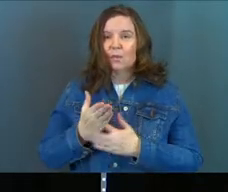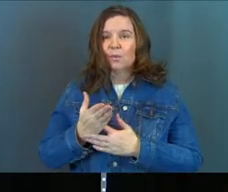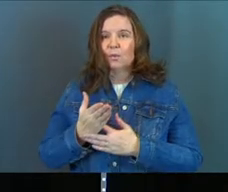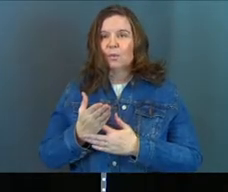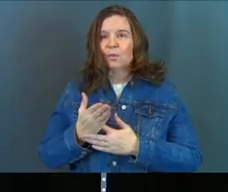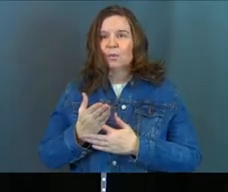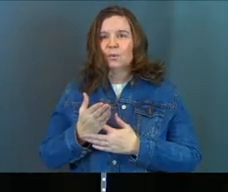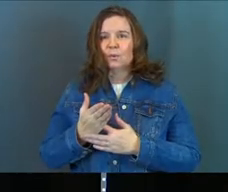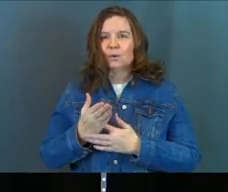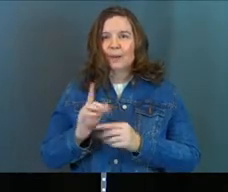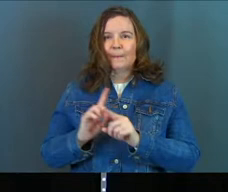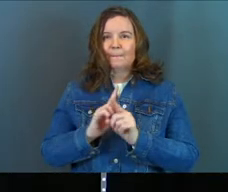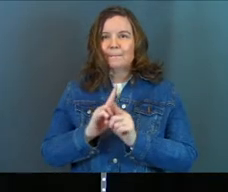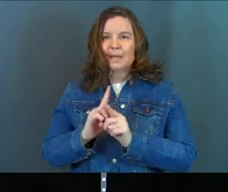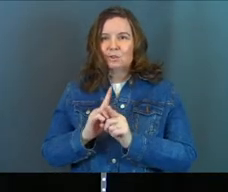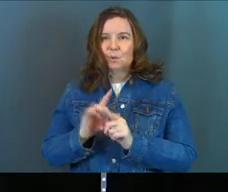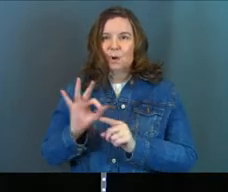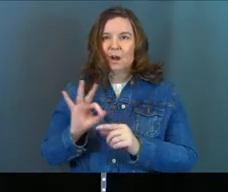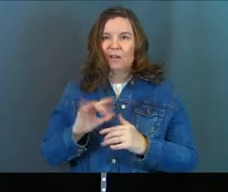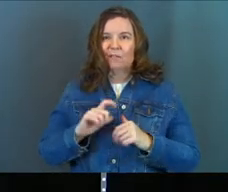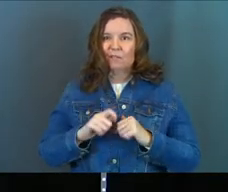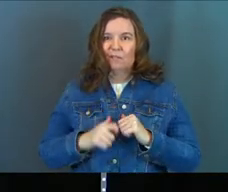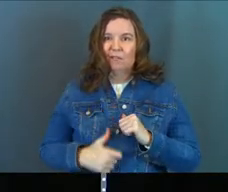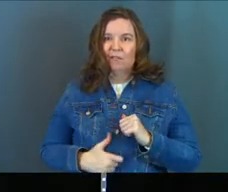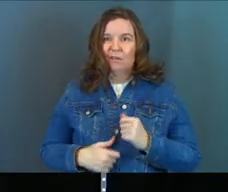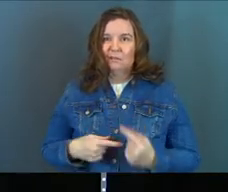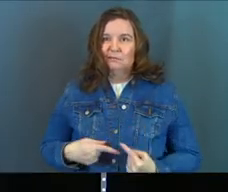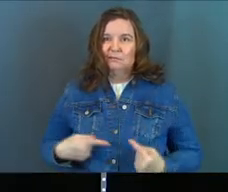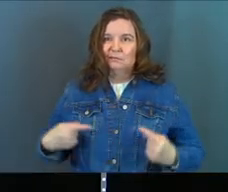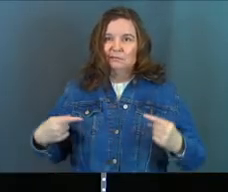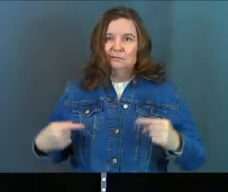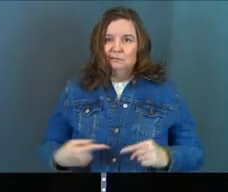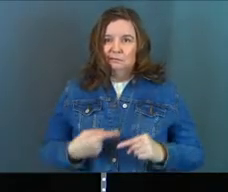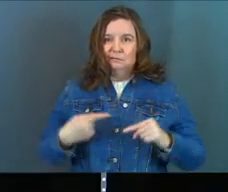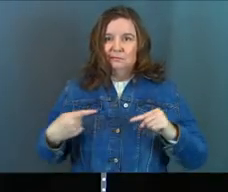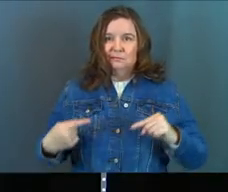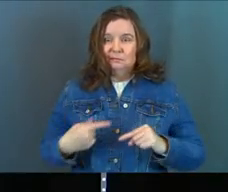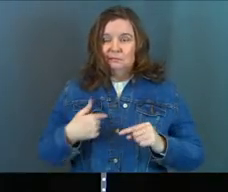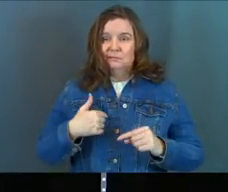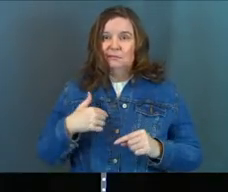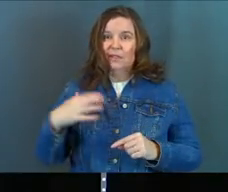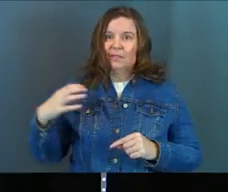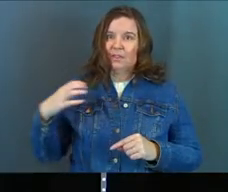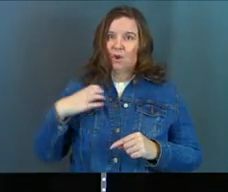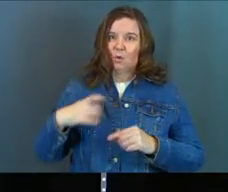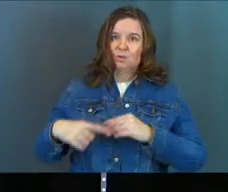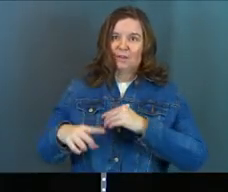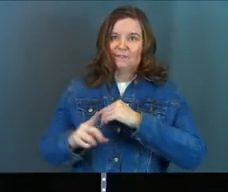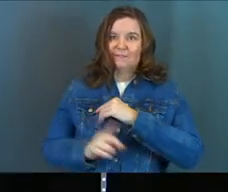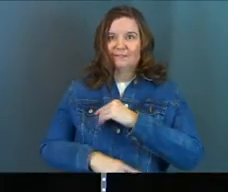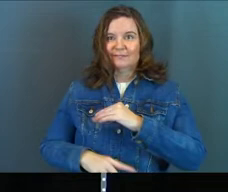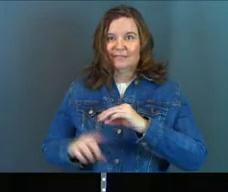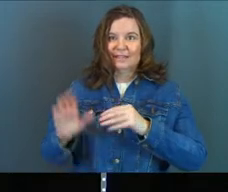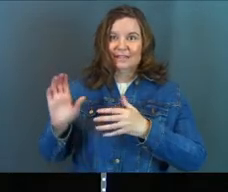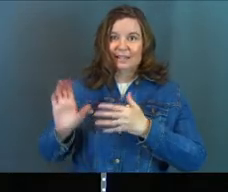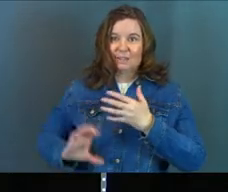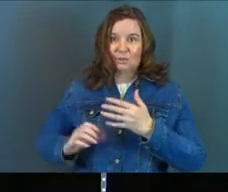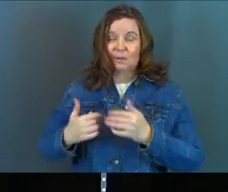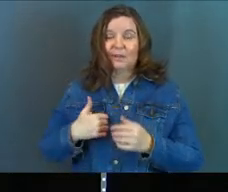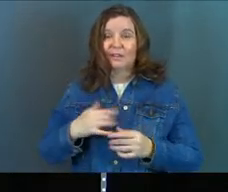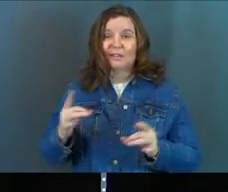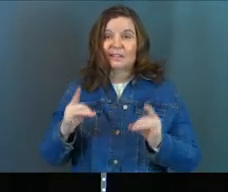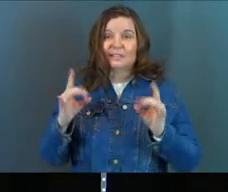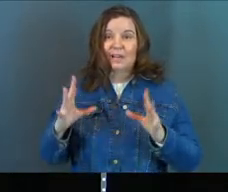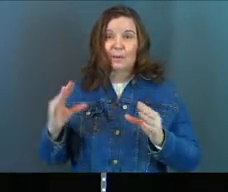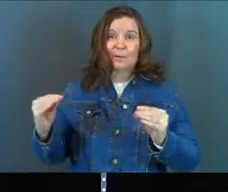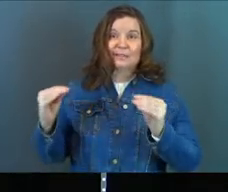through the mentor of misery. Amen? The coach of consequences. The